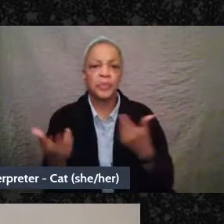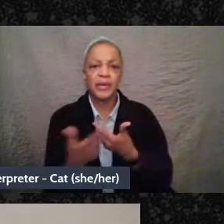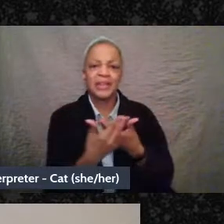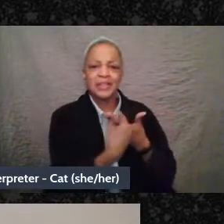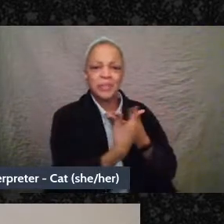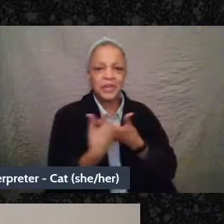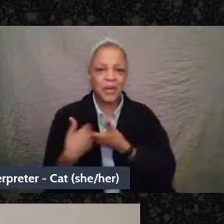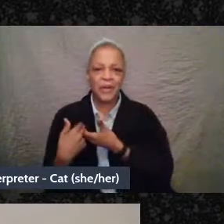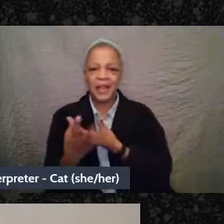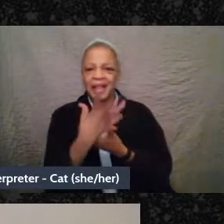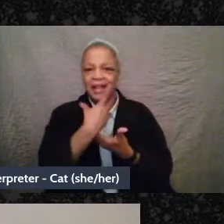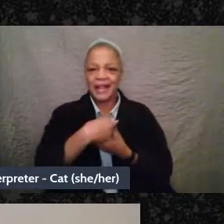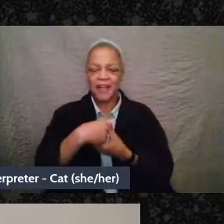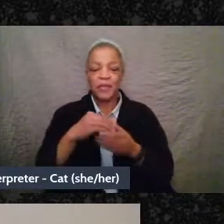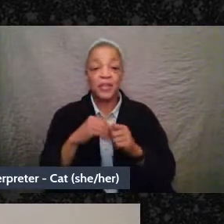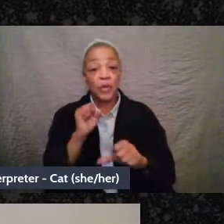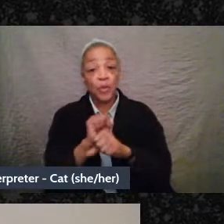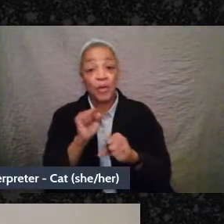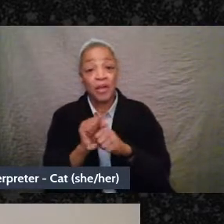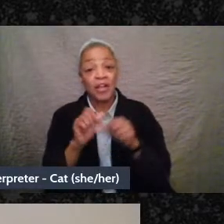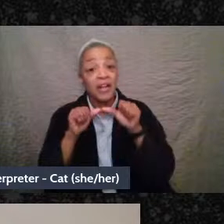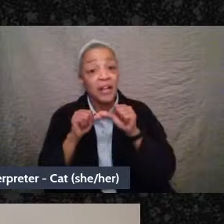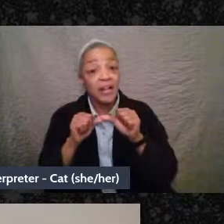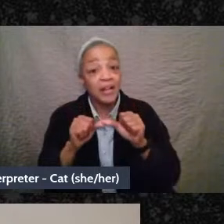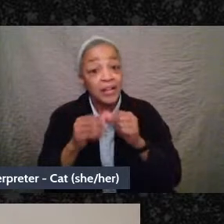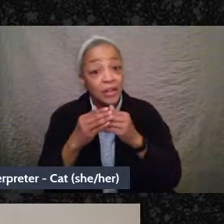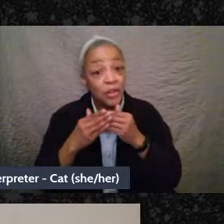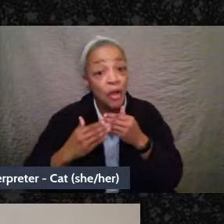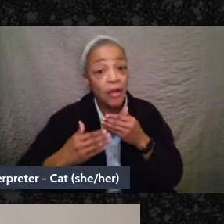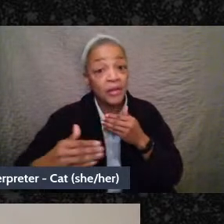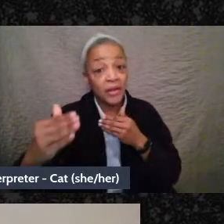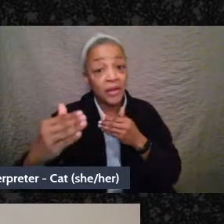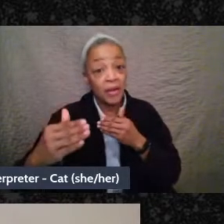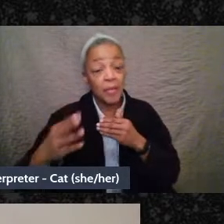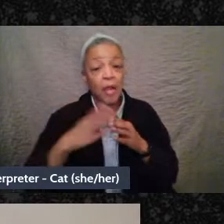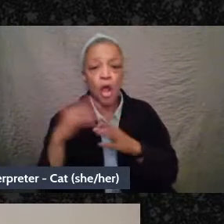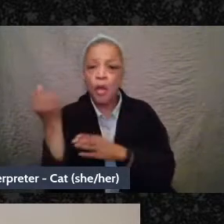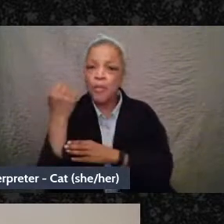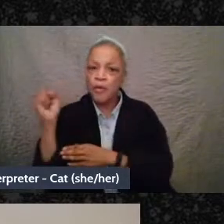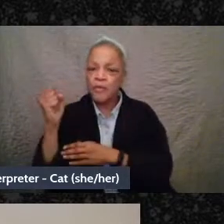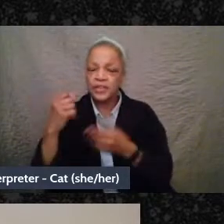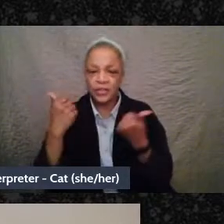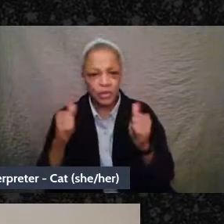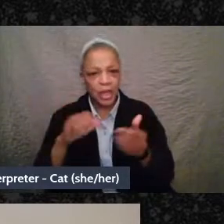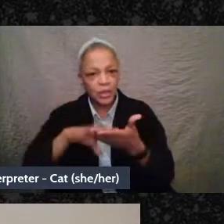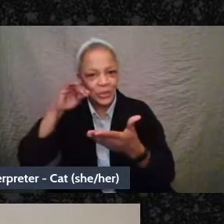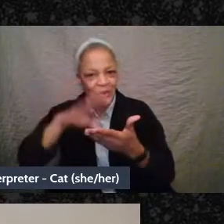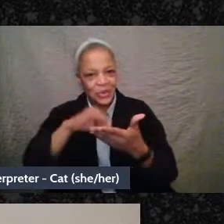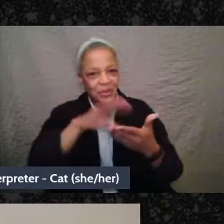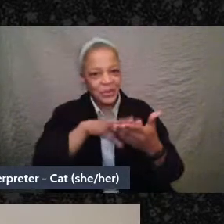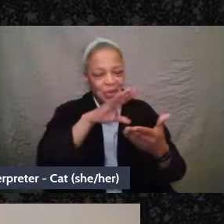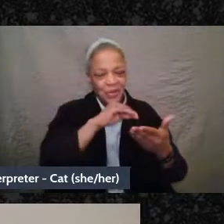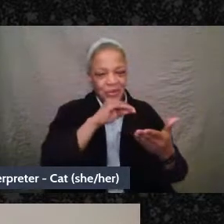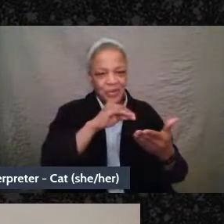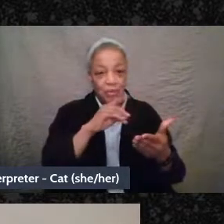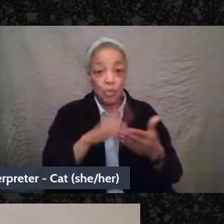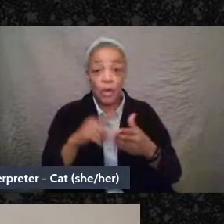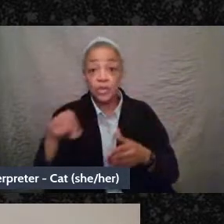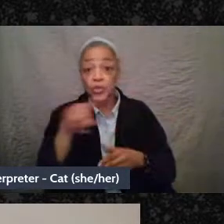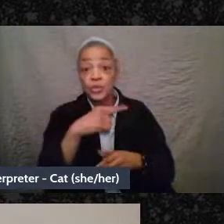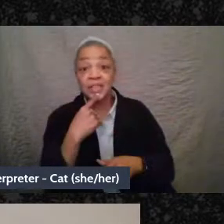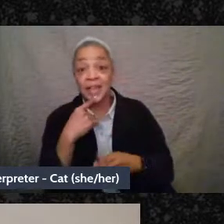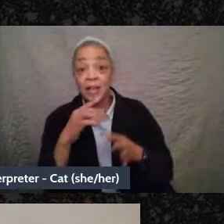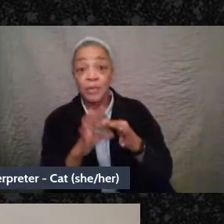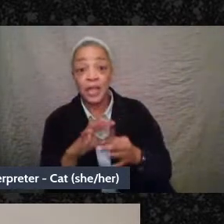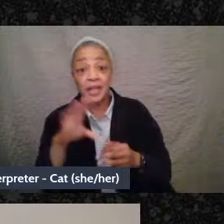engagement in the work long term. And our movements are constantly trying to learn about that. And the things you said, I think, about disability justice in